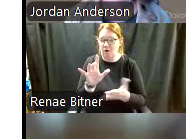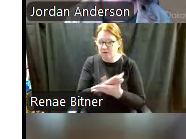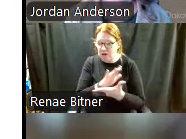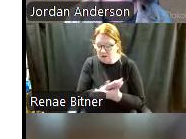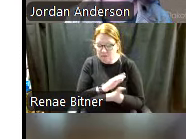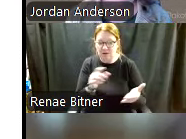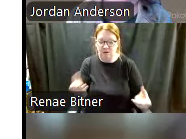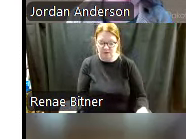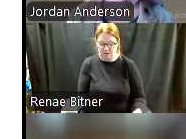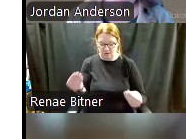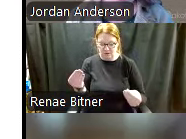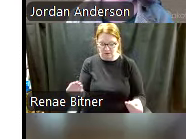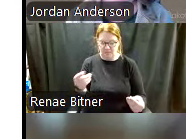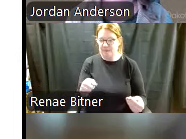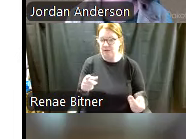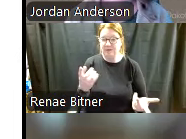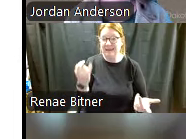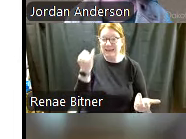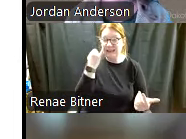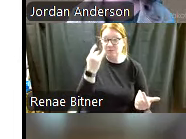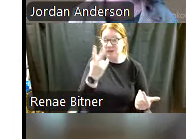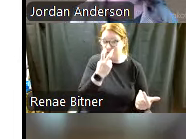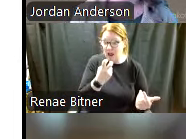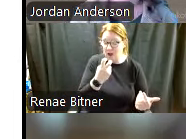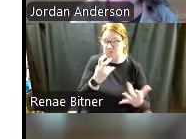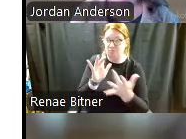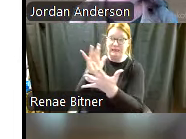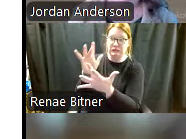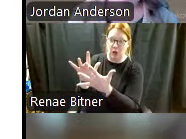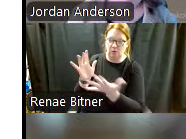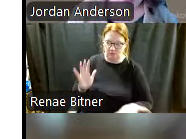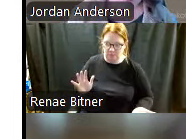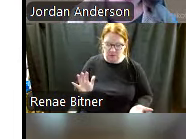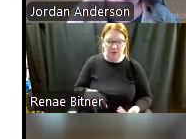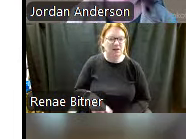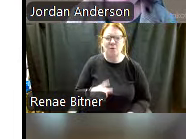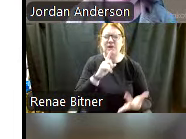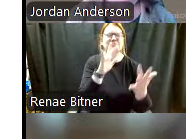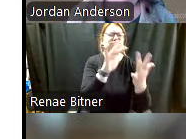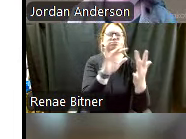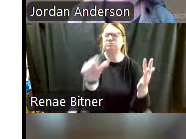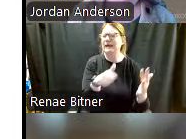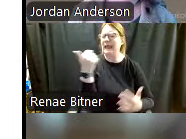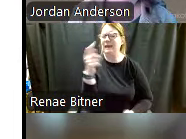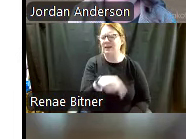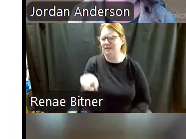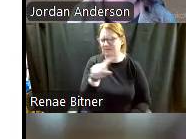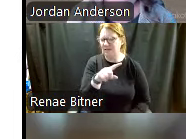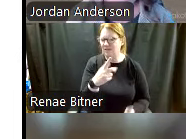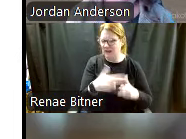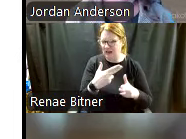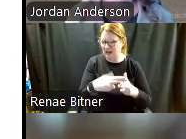in doubt, we've been using this phrase, when in doubt, reach out. Just reach out to any of them. And I also ask that if